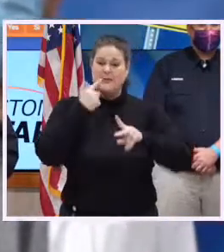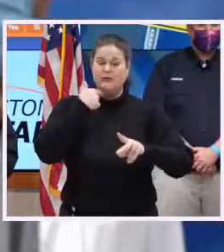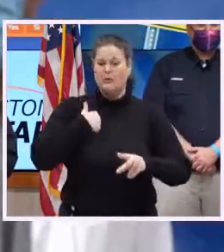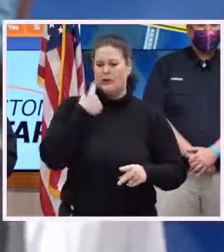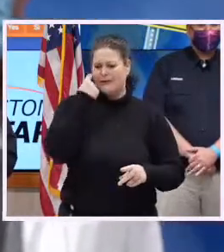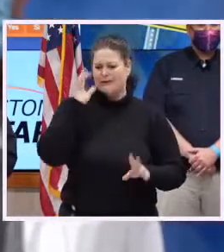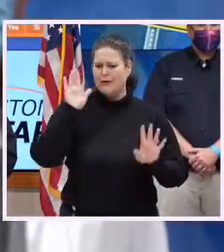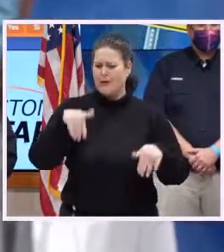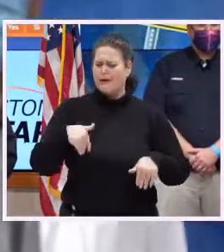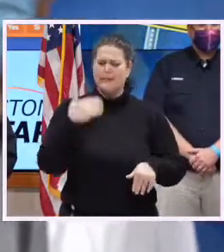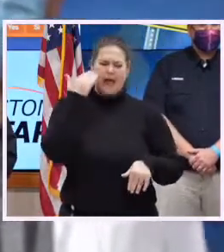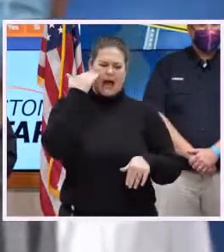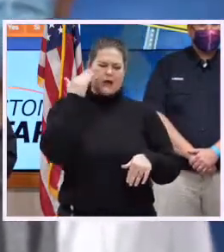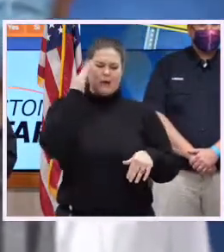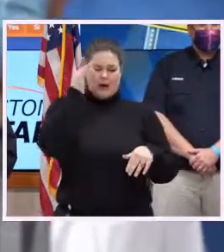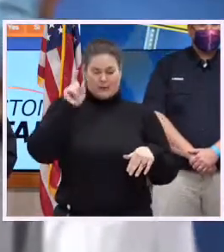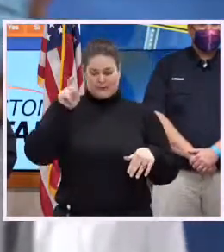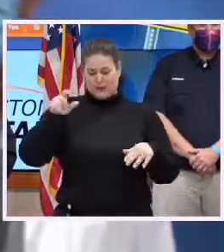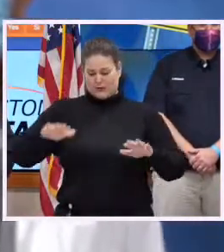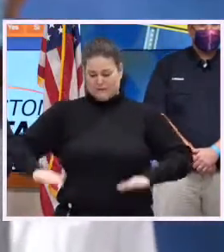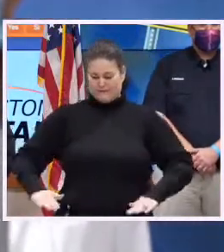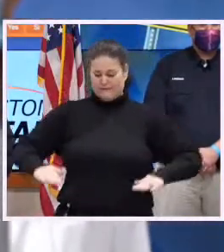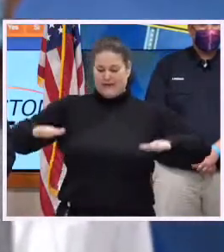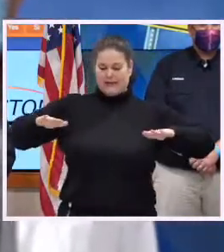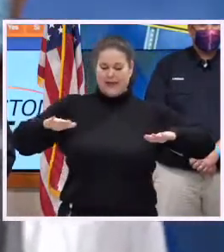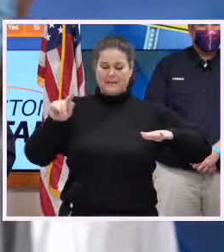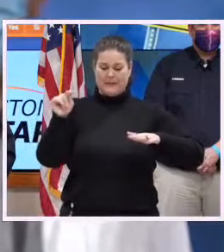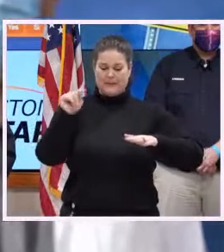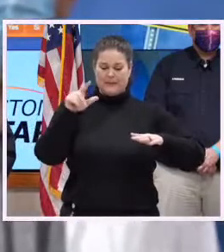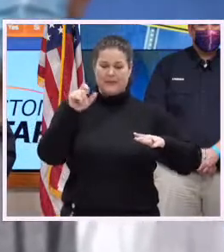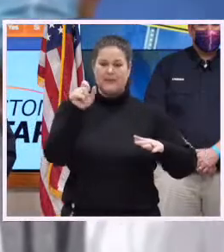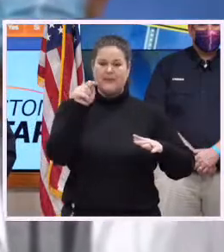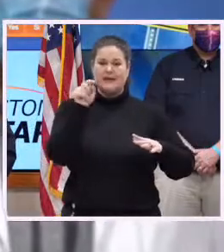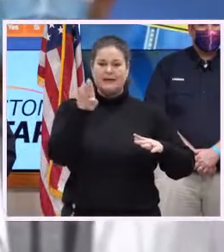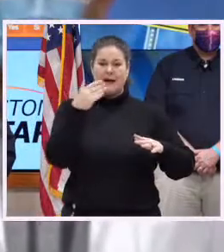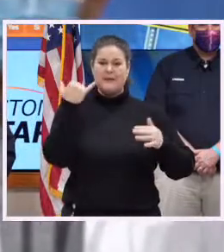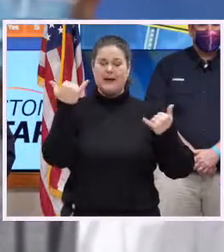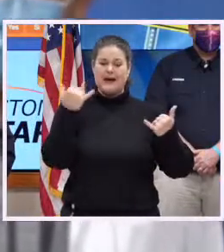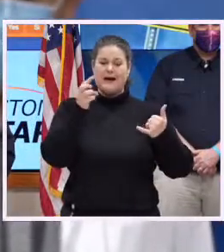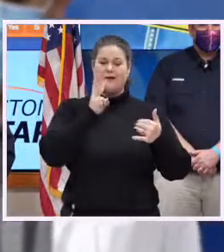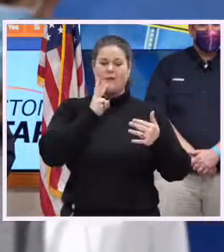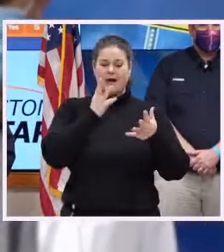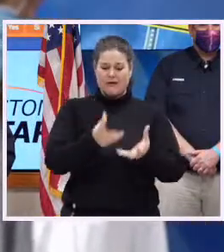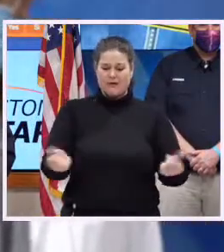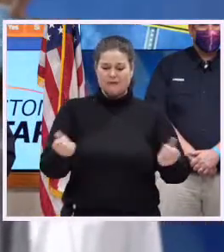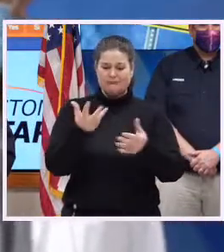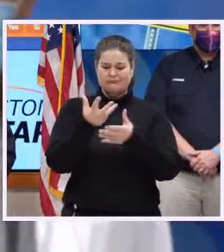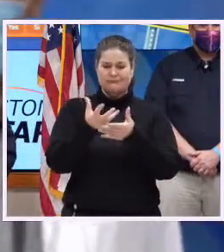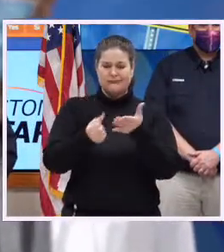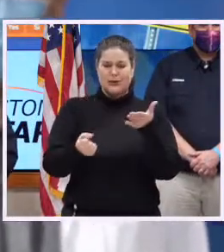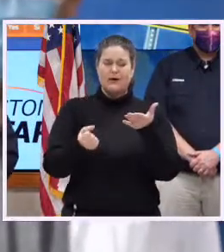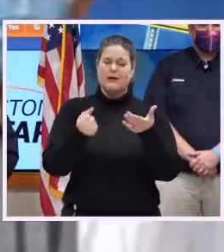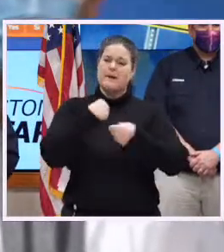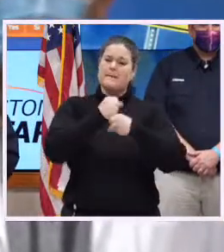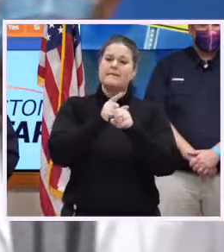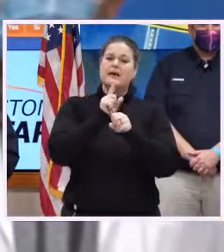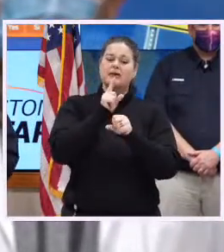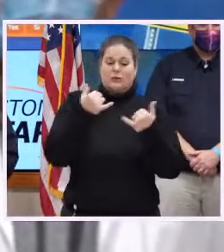you know, I knew I was supposed to fill the bathtub, but I didn't get around to it, and now I don't have water. Make sure you preserve the water right now while you have